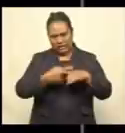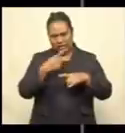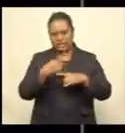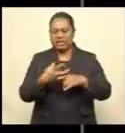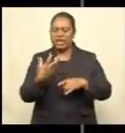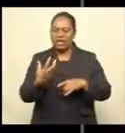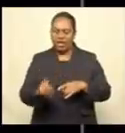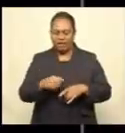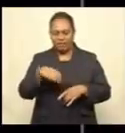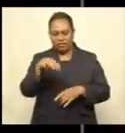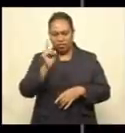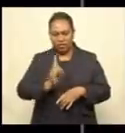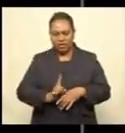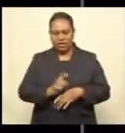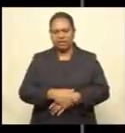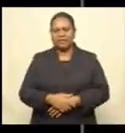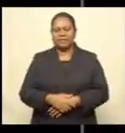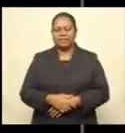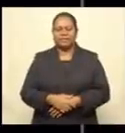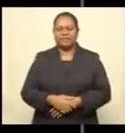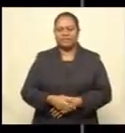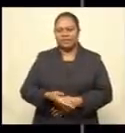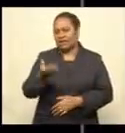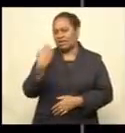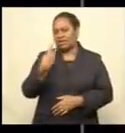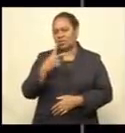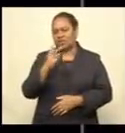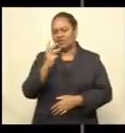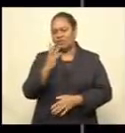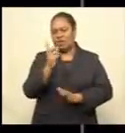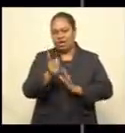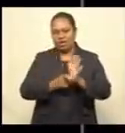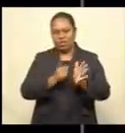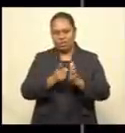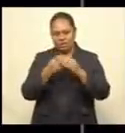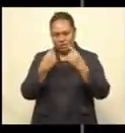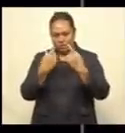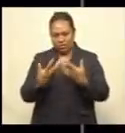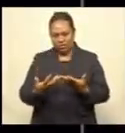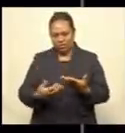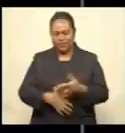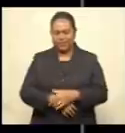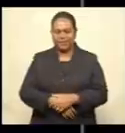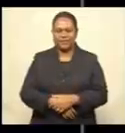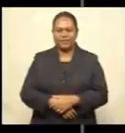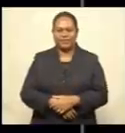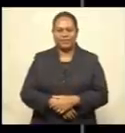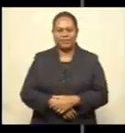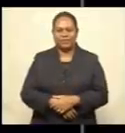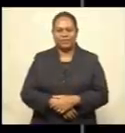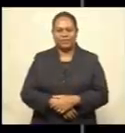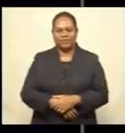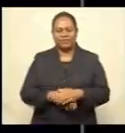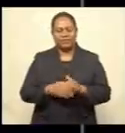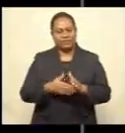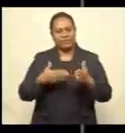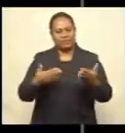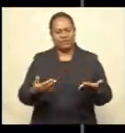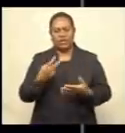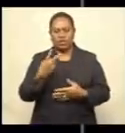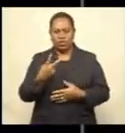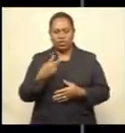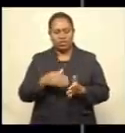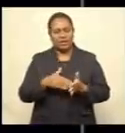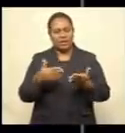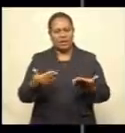COVID-19 confirmed in the last 24 hours, and 2 current cases are